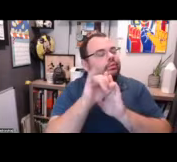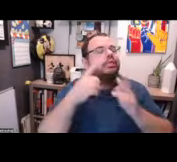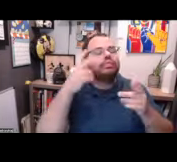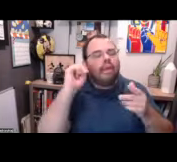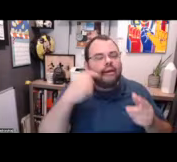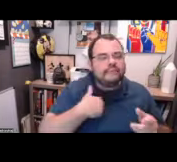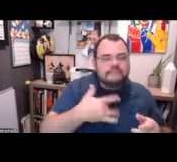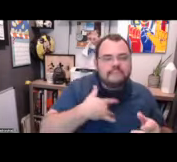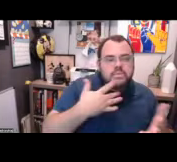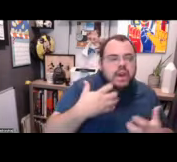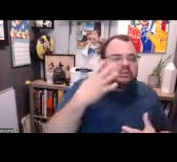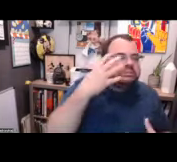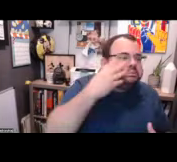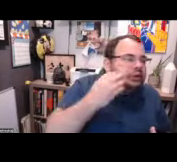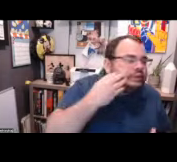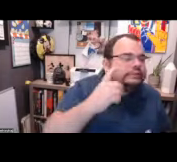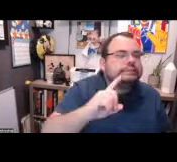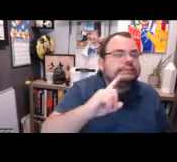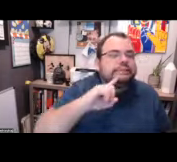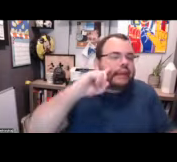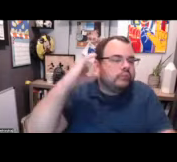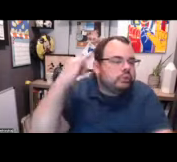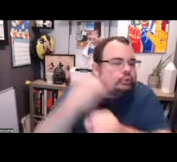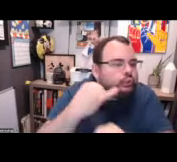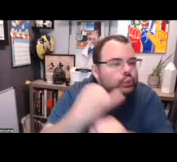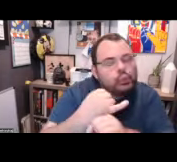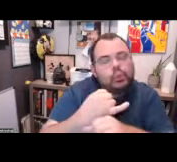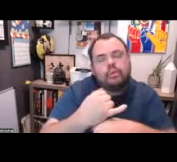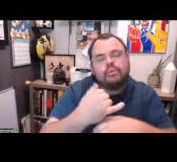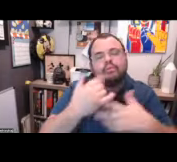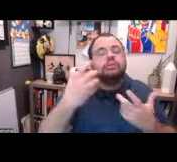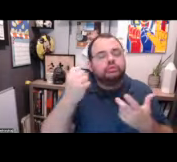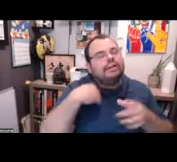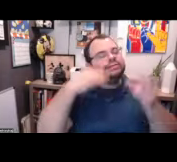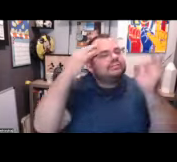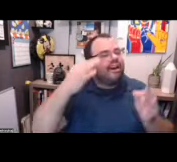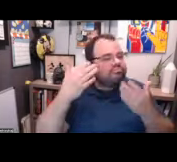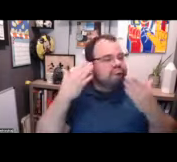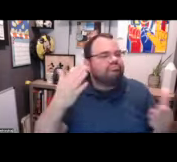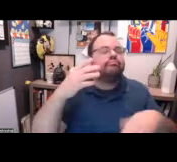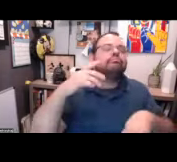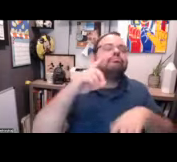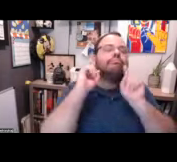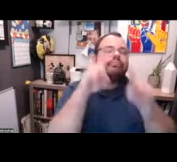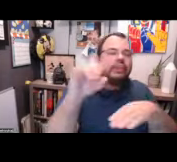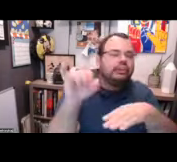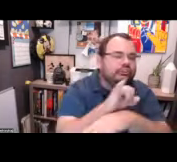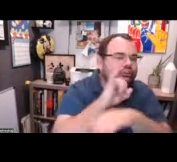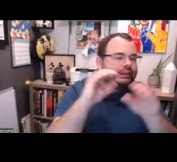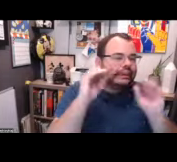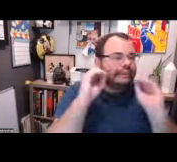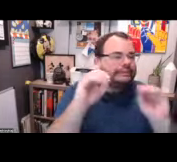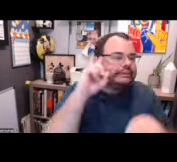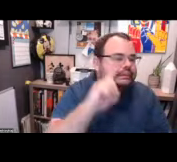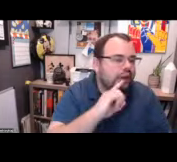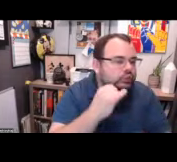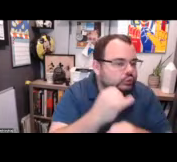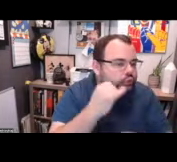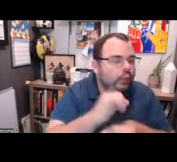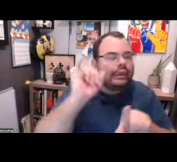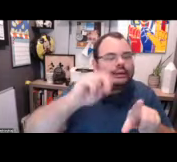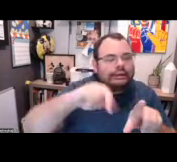identity became stronger. And I wanted to now experience the Deaf Institute more. And I decided to go